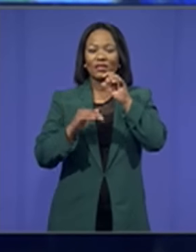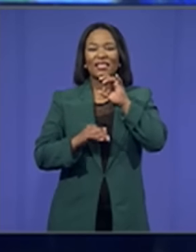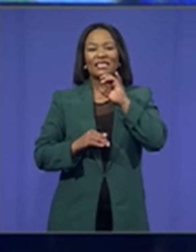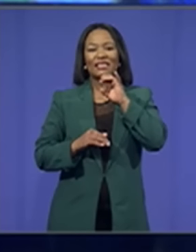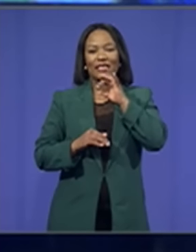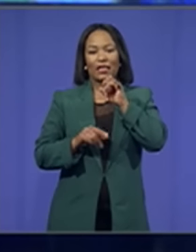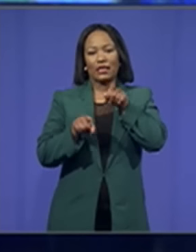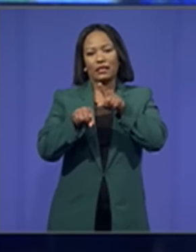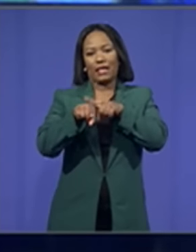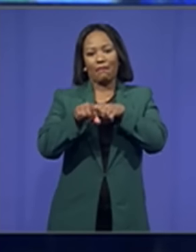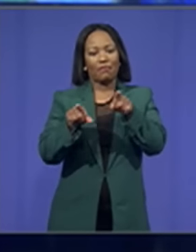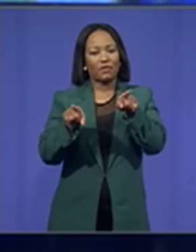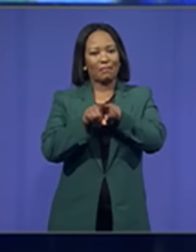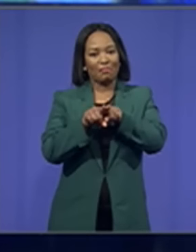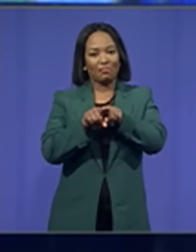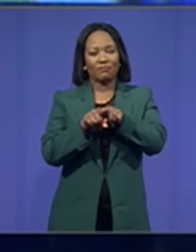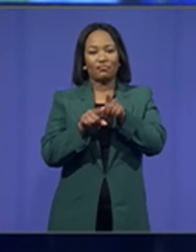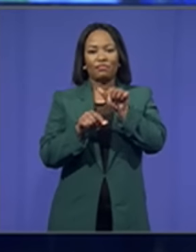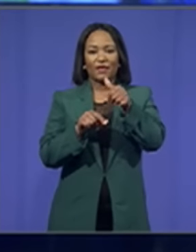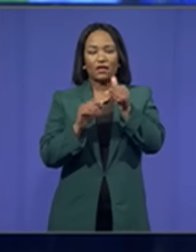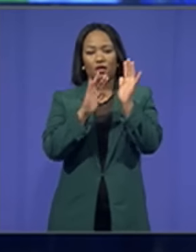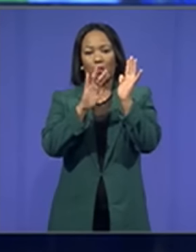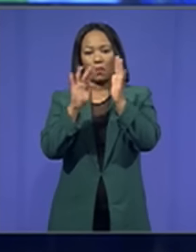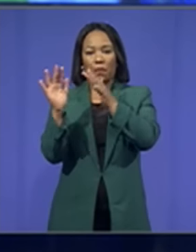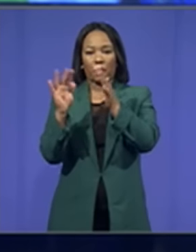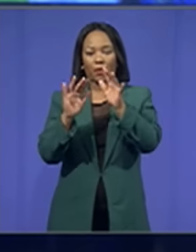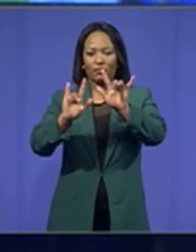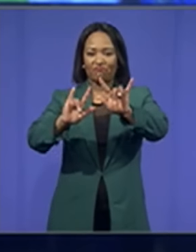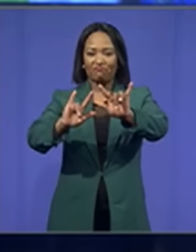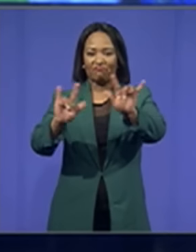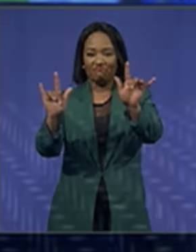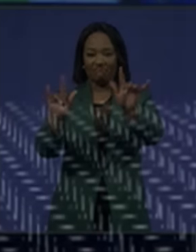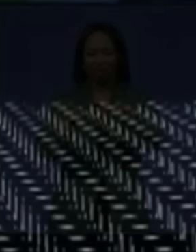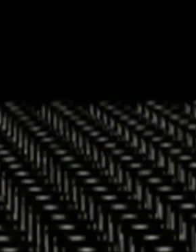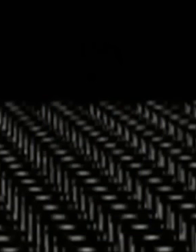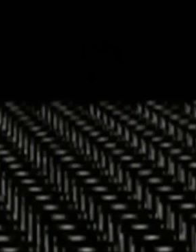Moqebelo ka yona nako ena. Bodipi la tela ka difumutaung. Salang hantle.